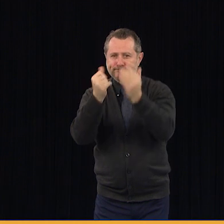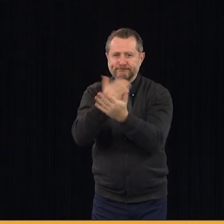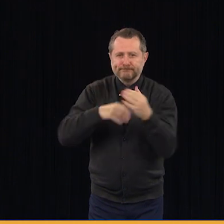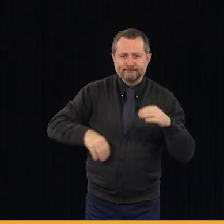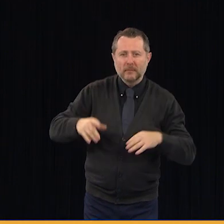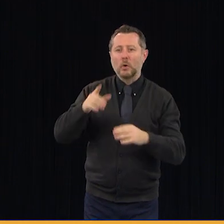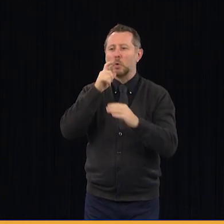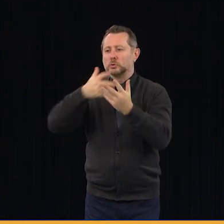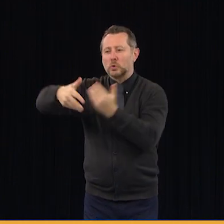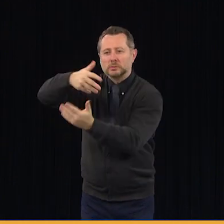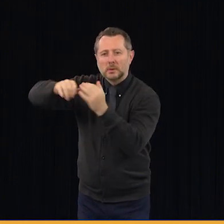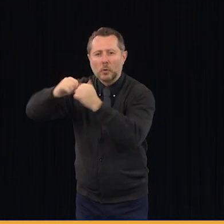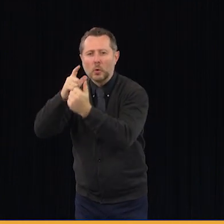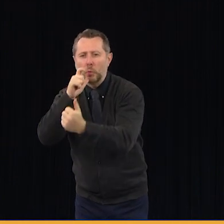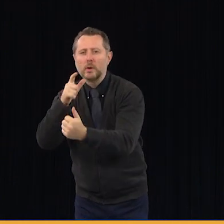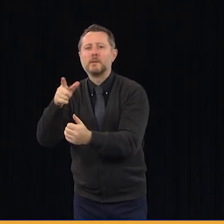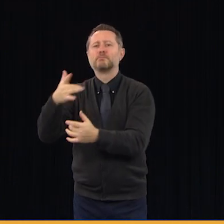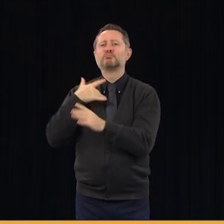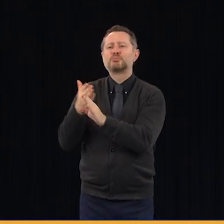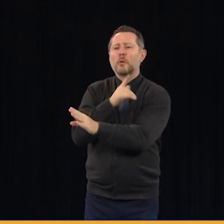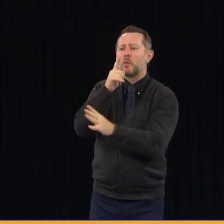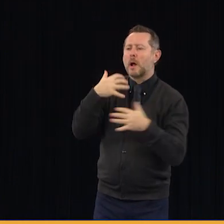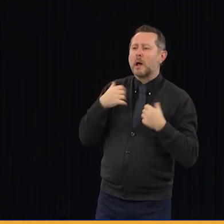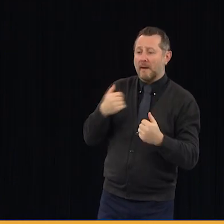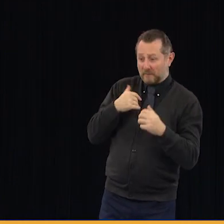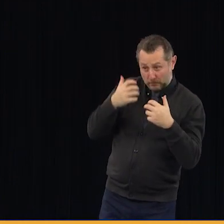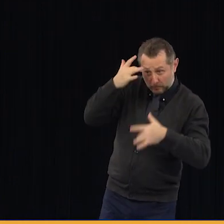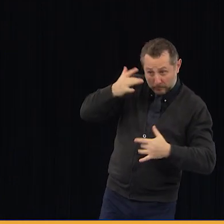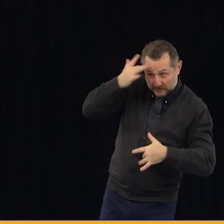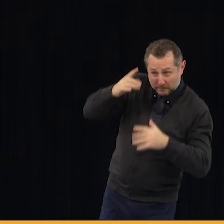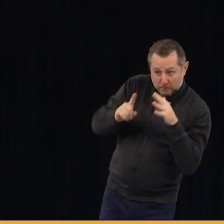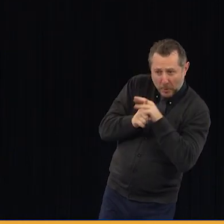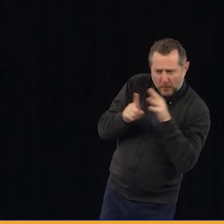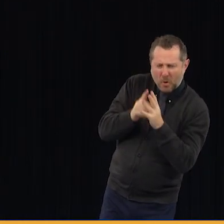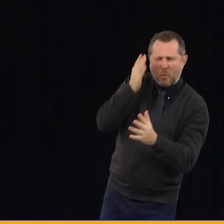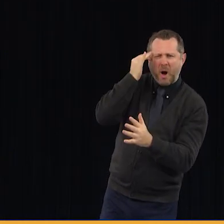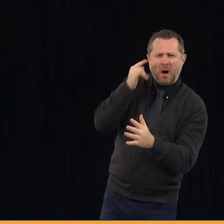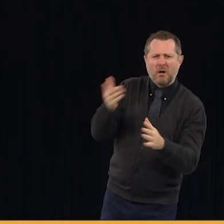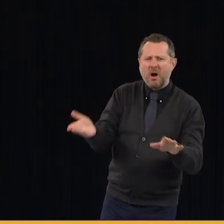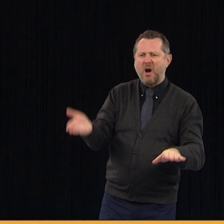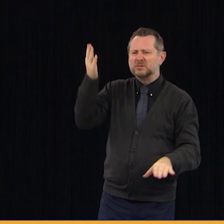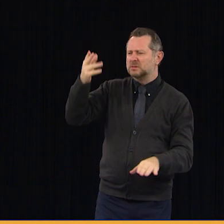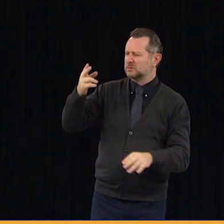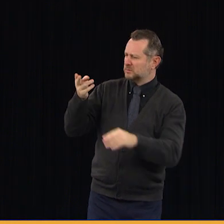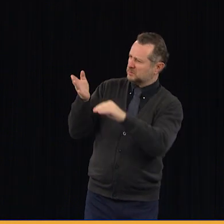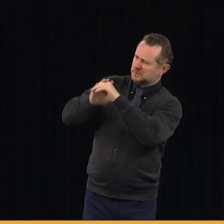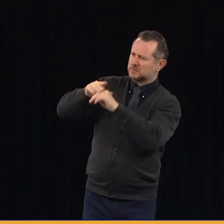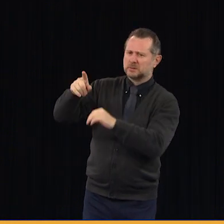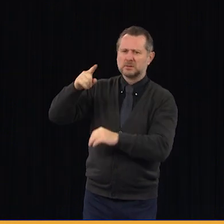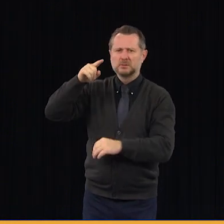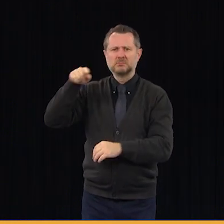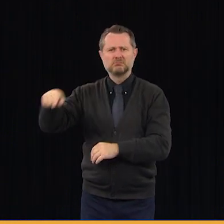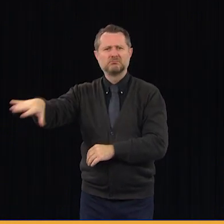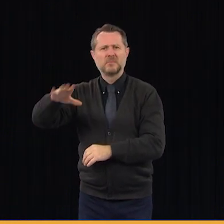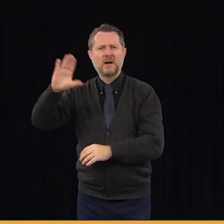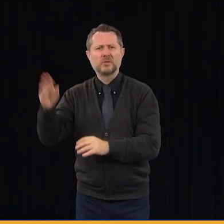conditions? Why do we have these higher rates, and what do we do about it? And let's do that